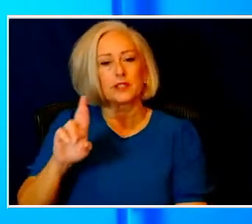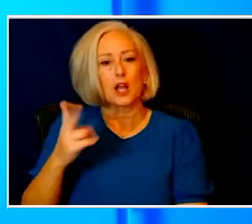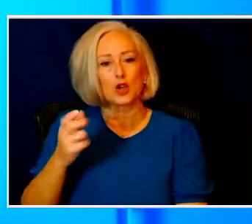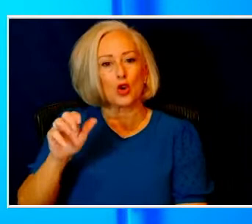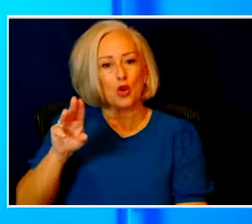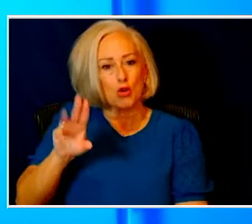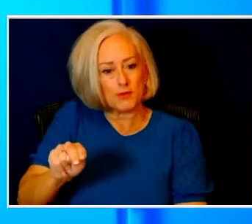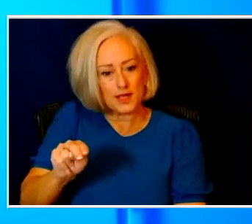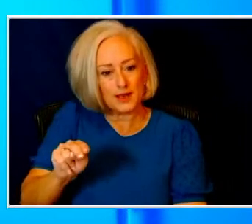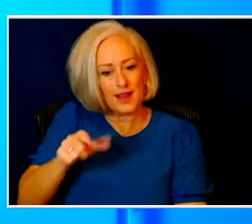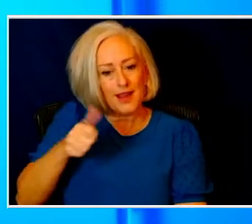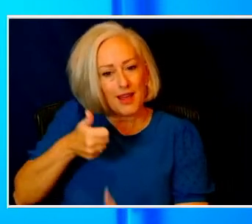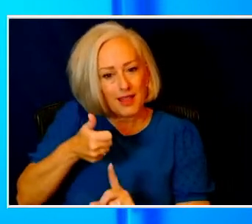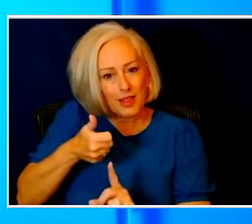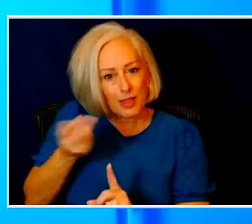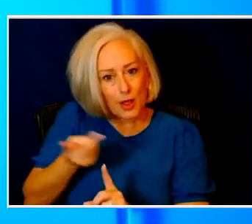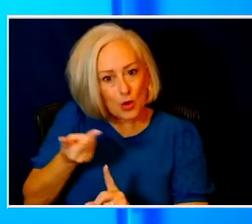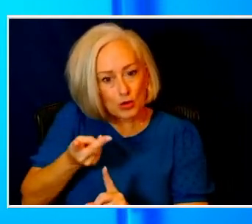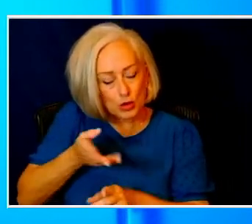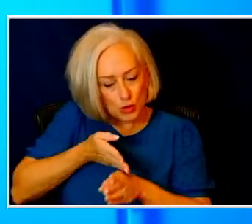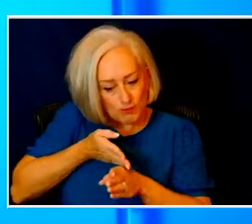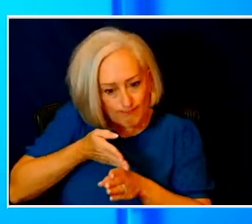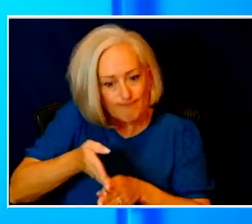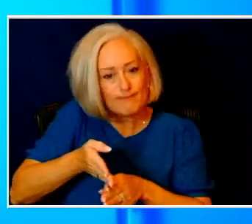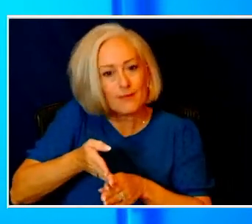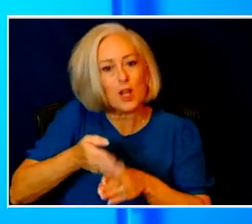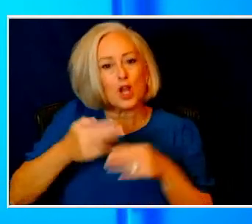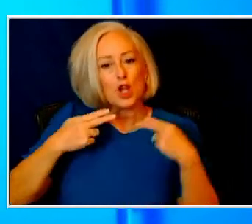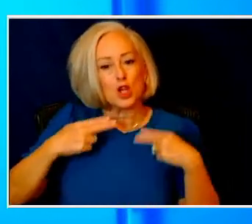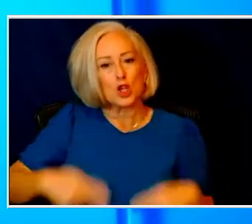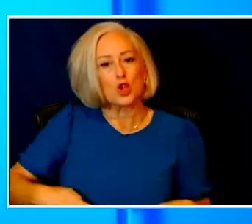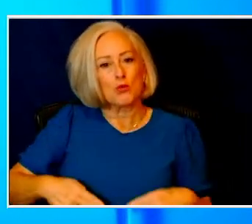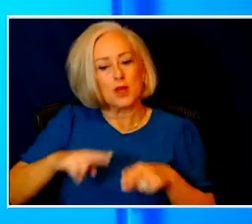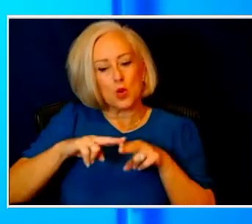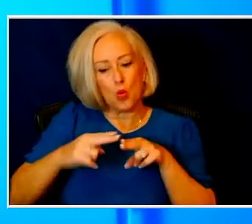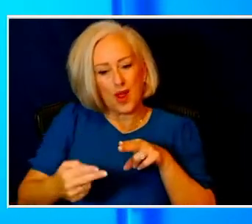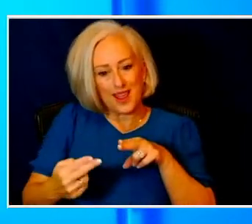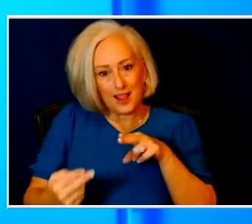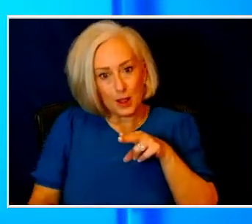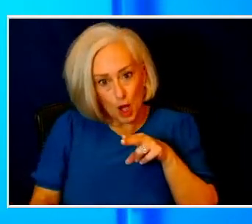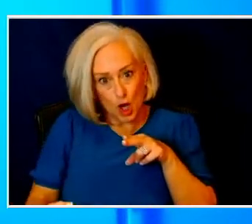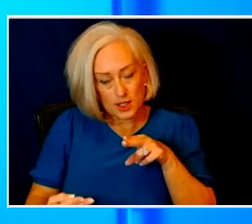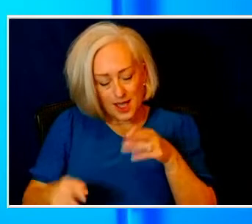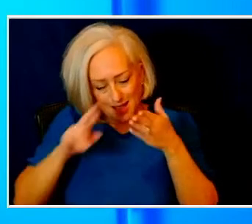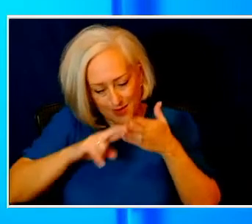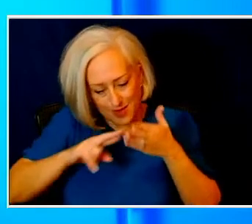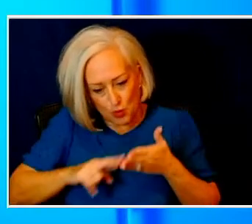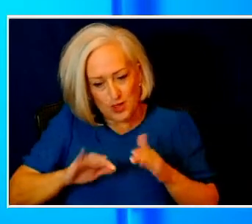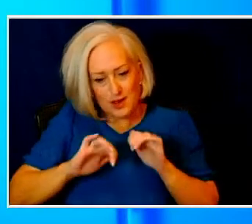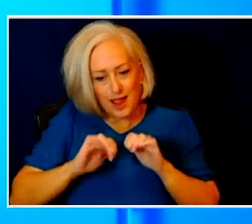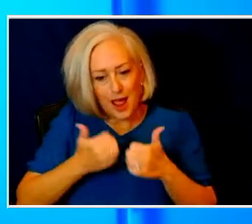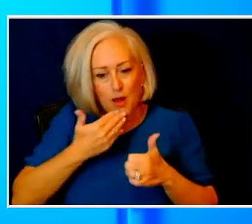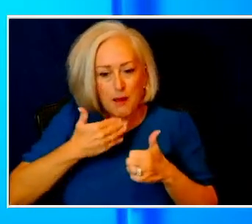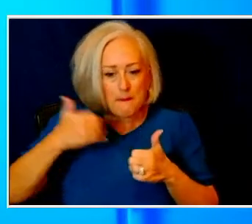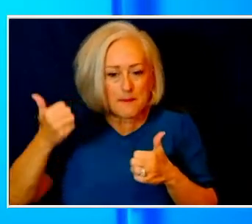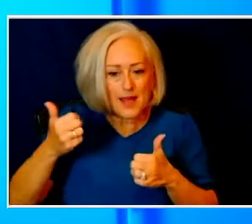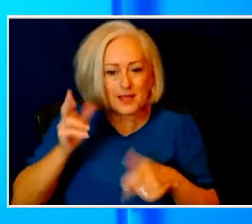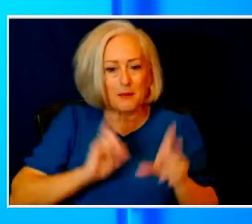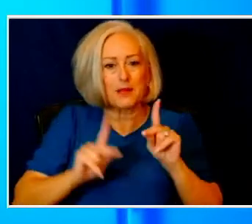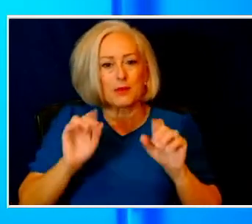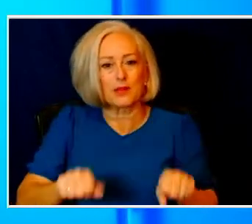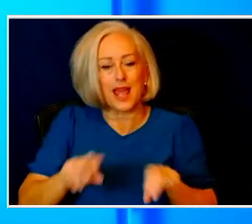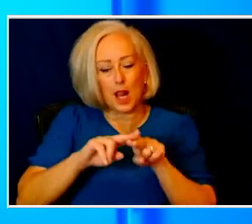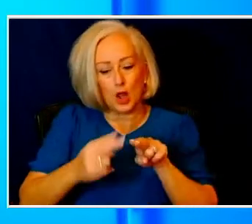loss, and they run this weight management clinic. They do lots of research on the best way to get people to lose weight. Dr.